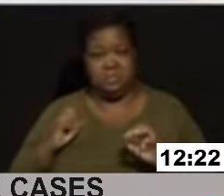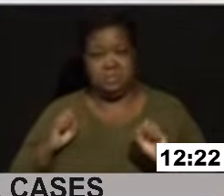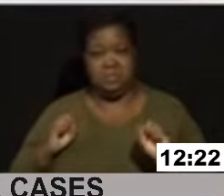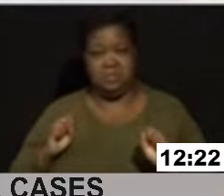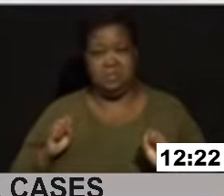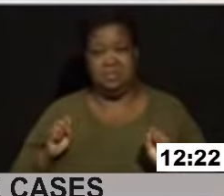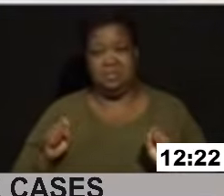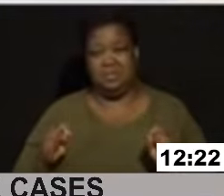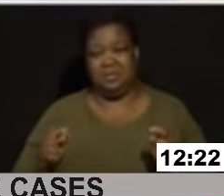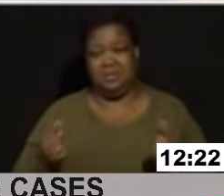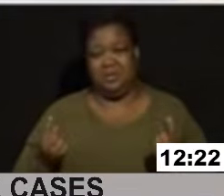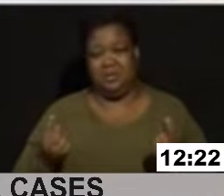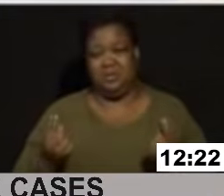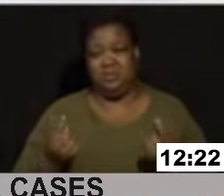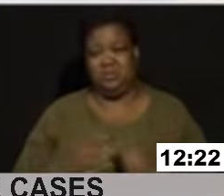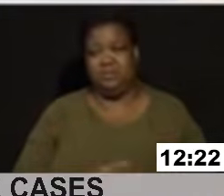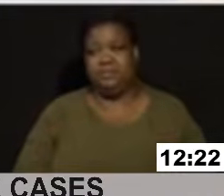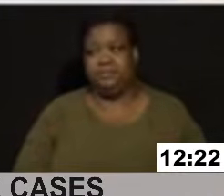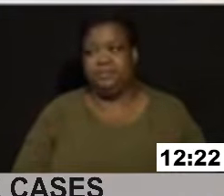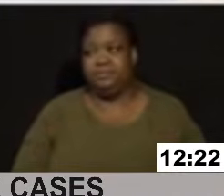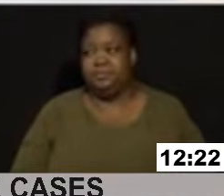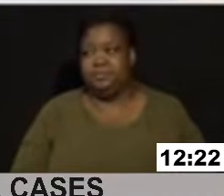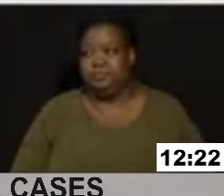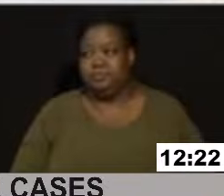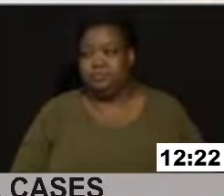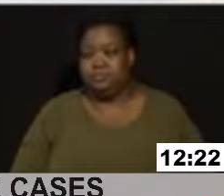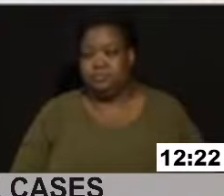it does. So